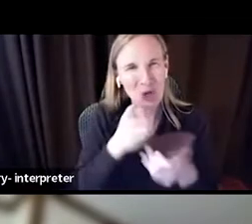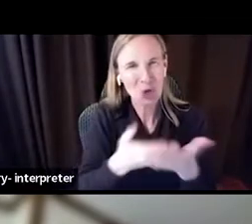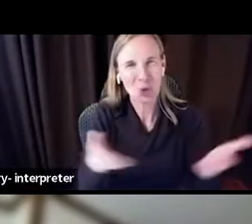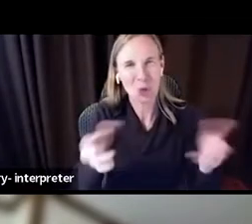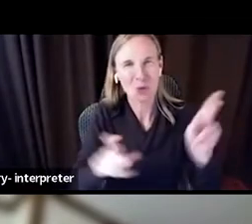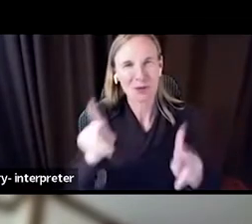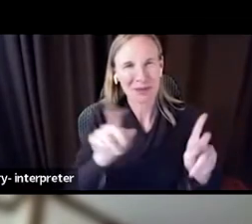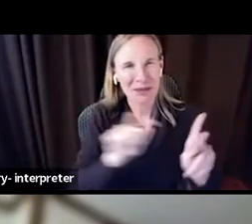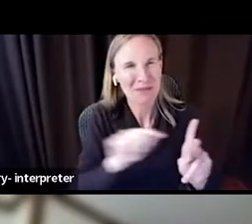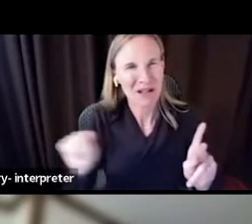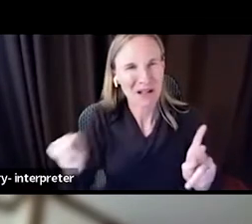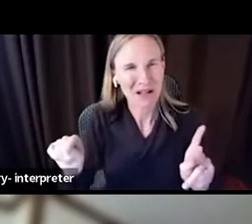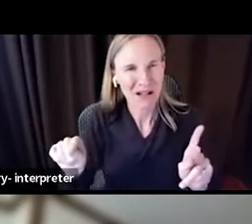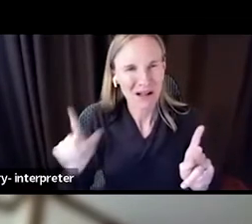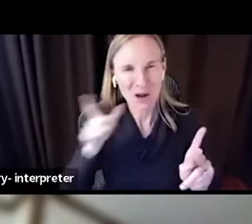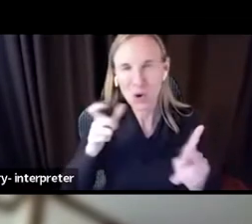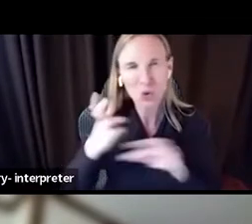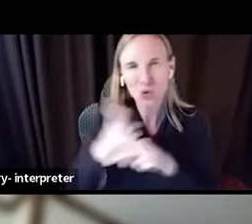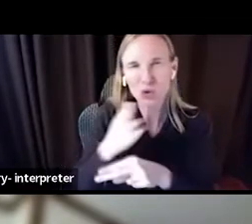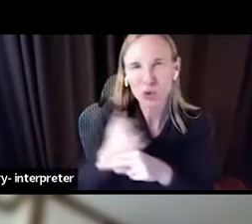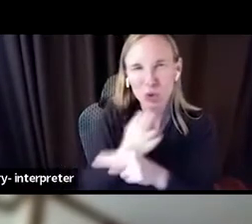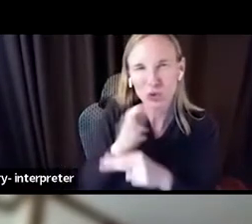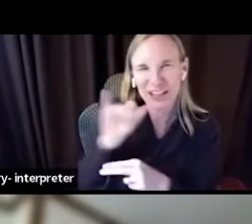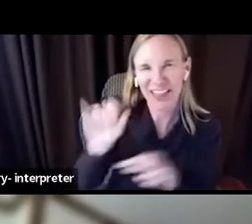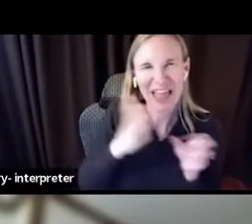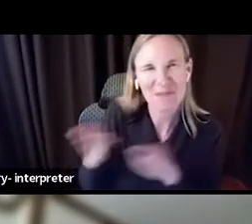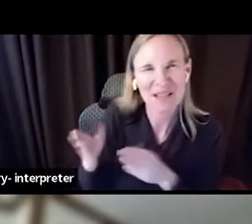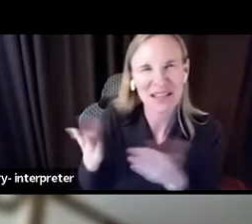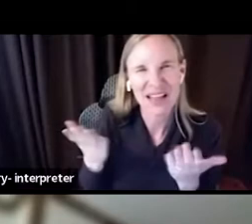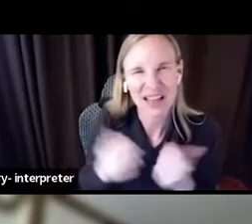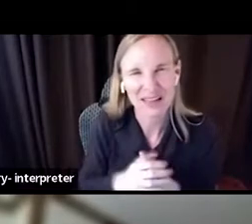clear on the population that this is addressing?